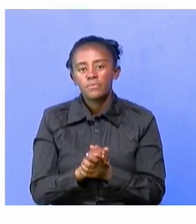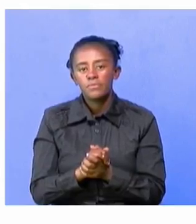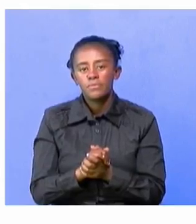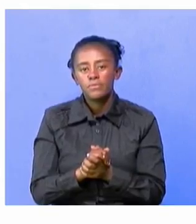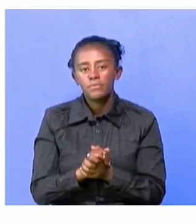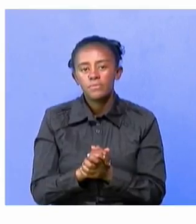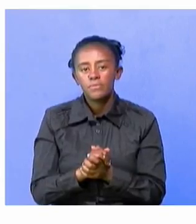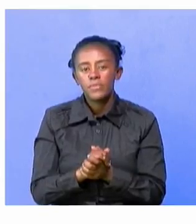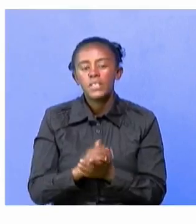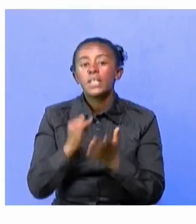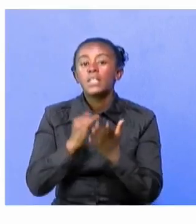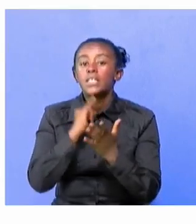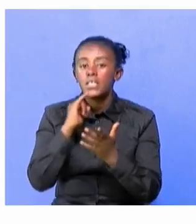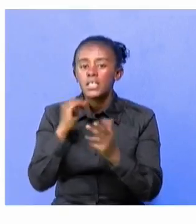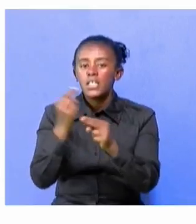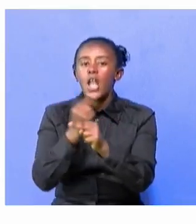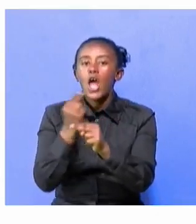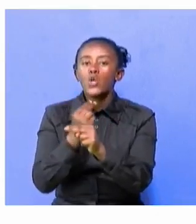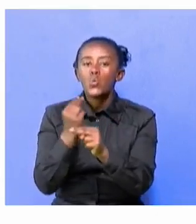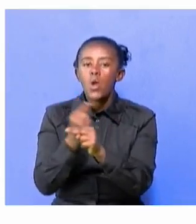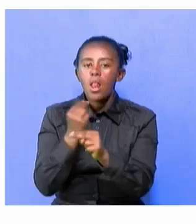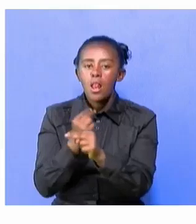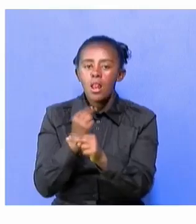its natural